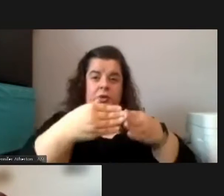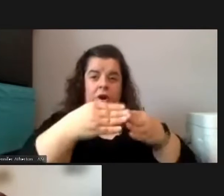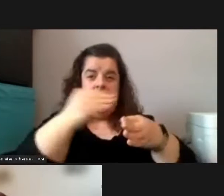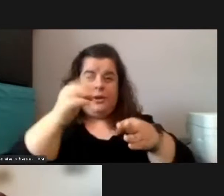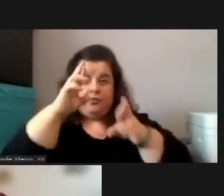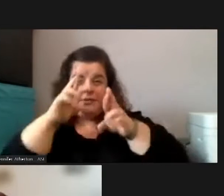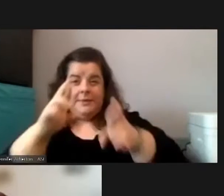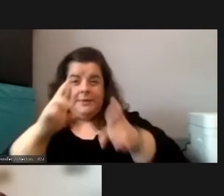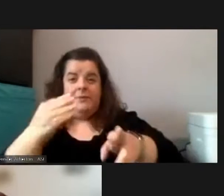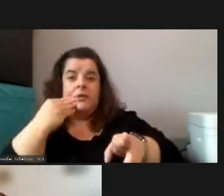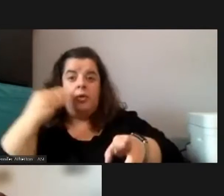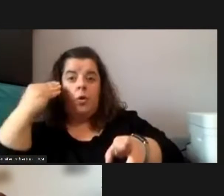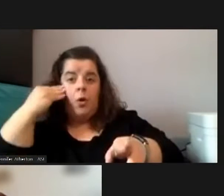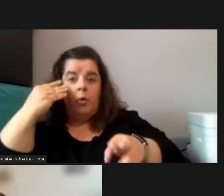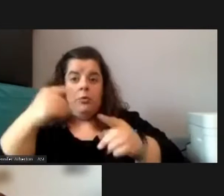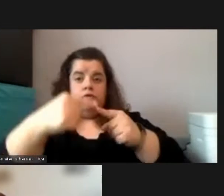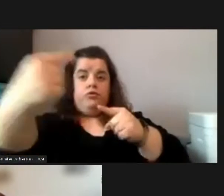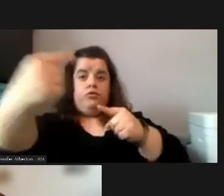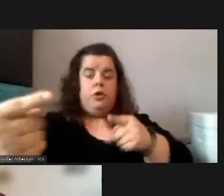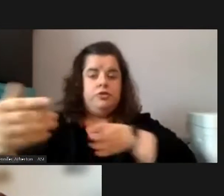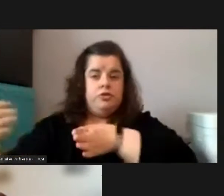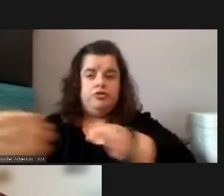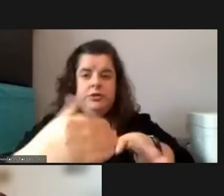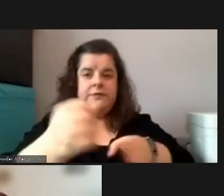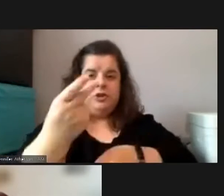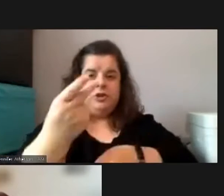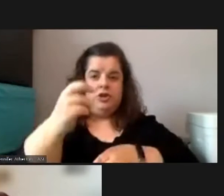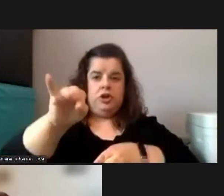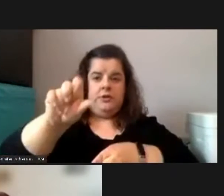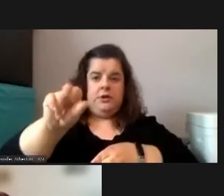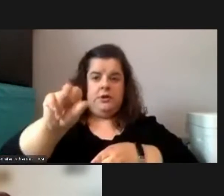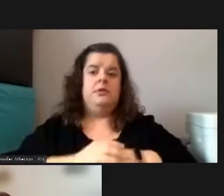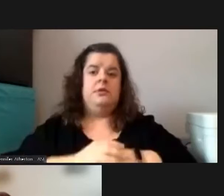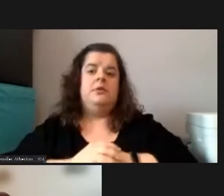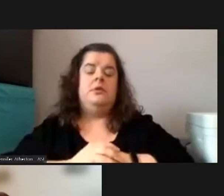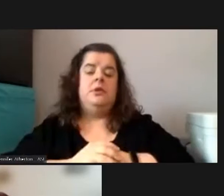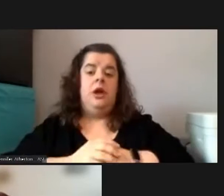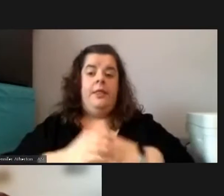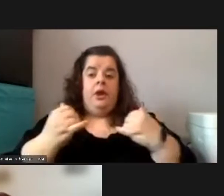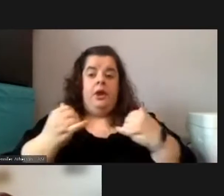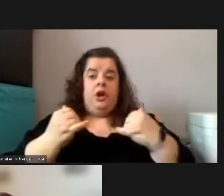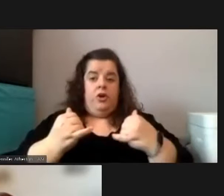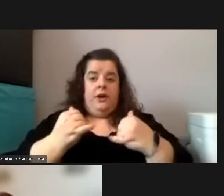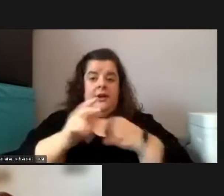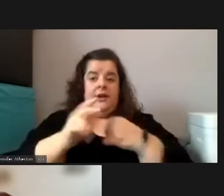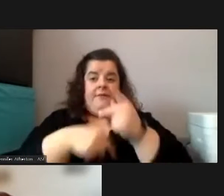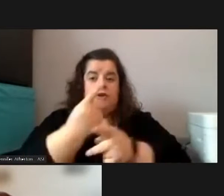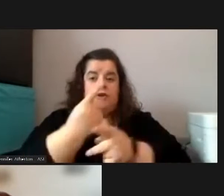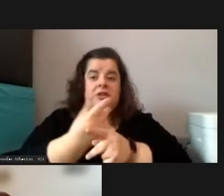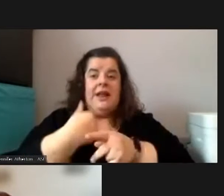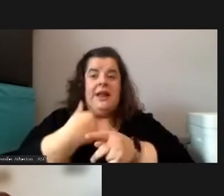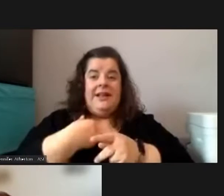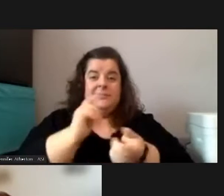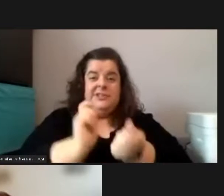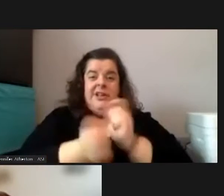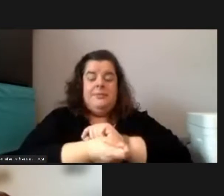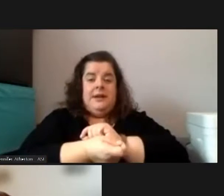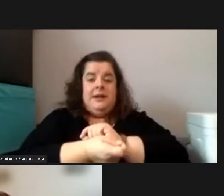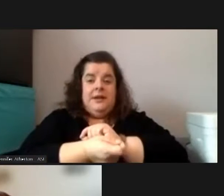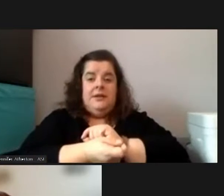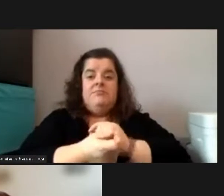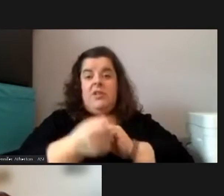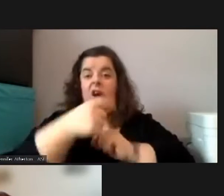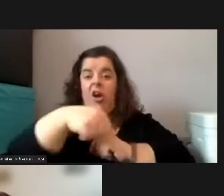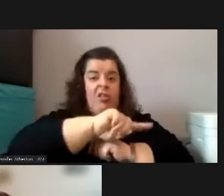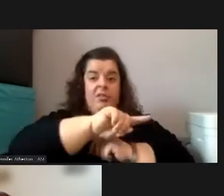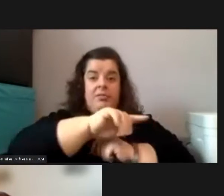from North Sheridan Avenue. The current version of the institutional master plan has been updated and these conditions have been met.